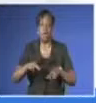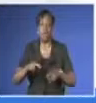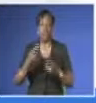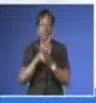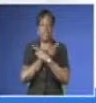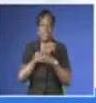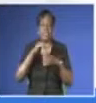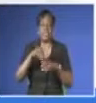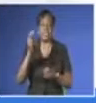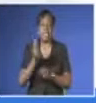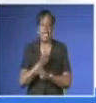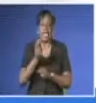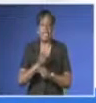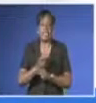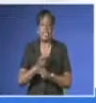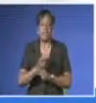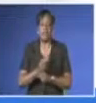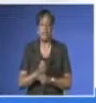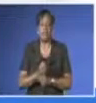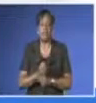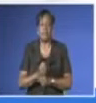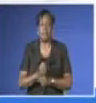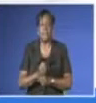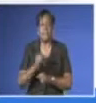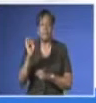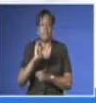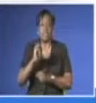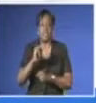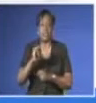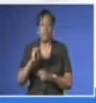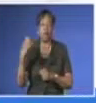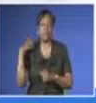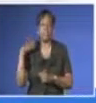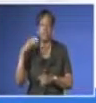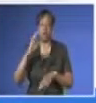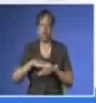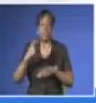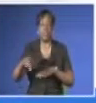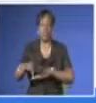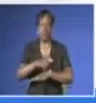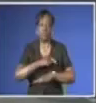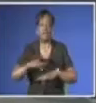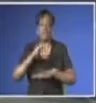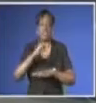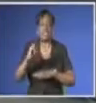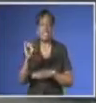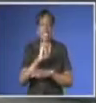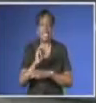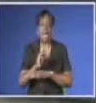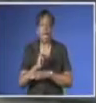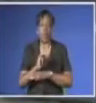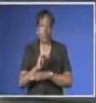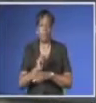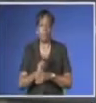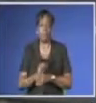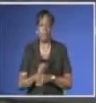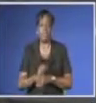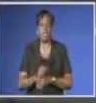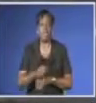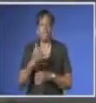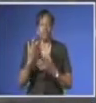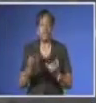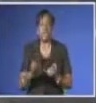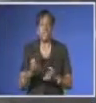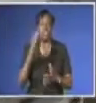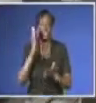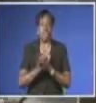in Managua to monitor the situation. Director Russell maintains this move is a preemptive measure to deter the influx of Haitian migrants